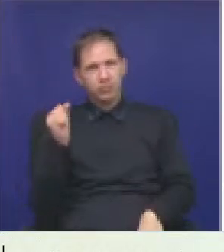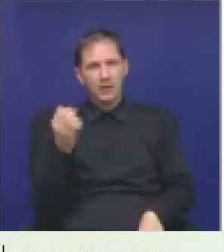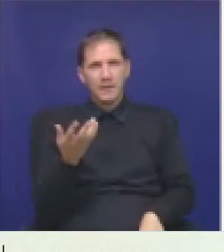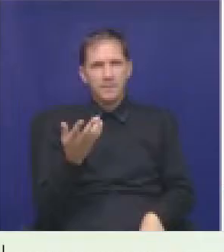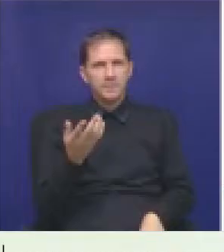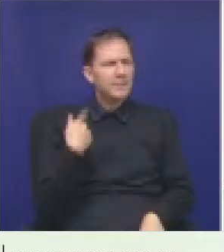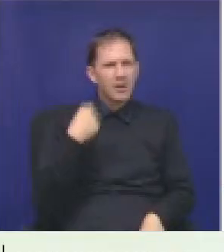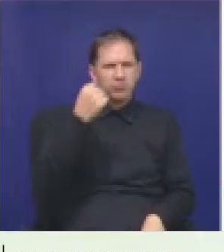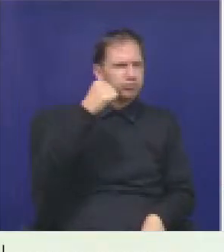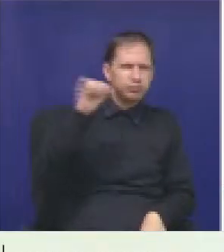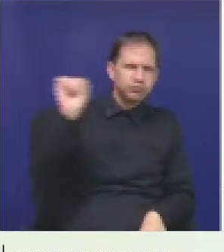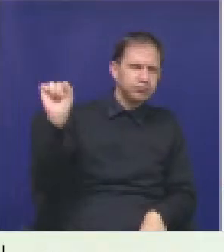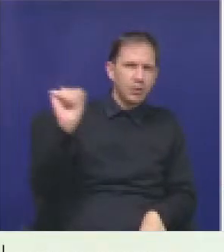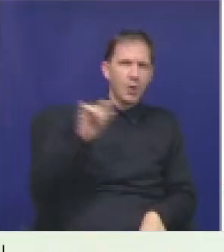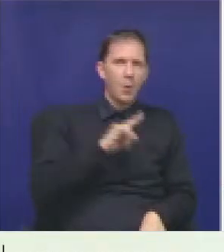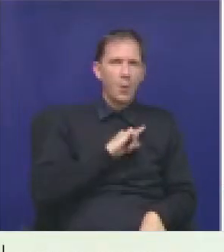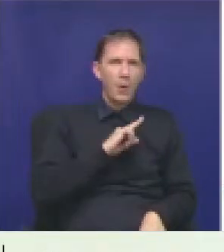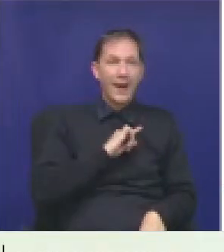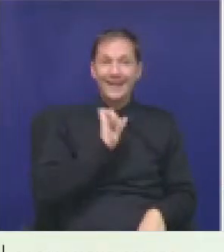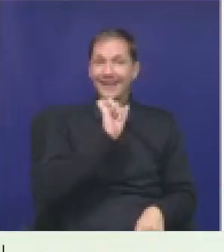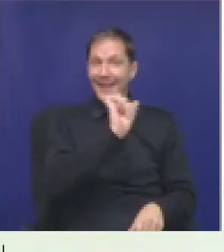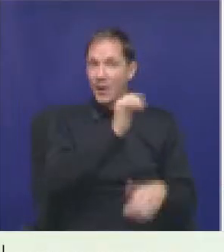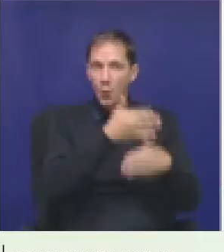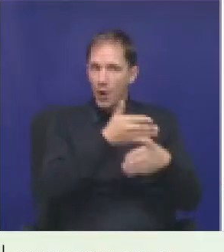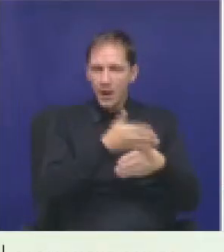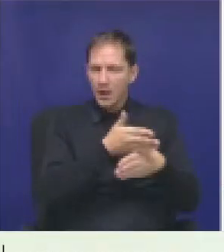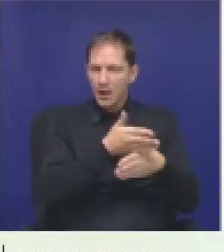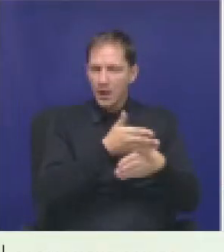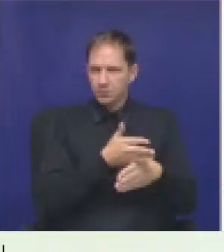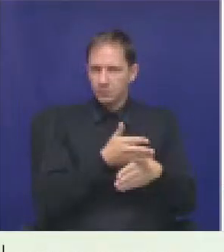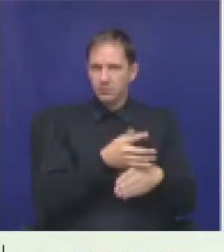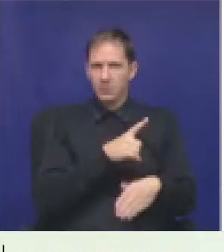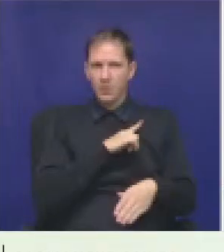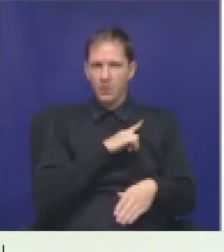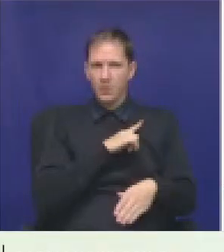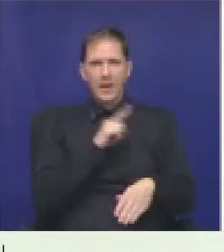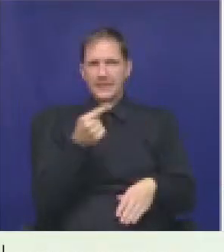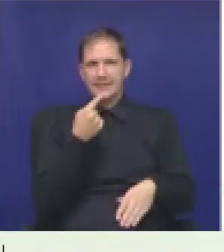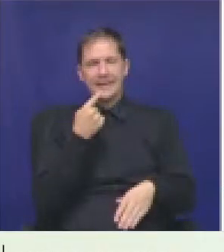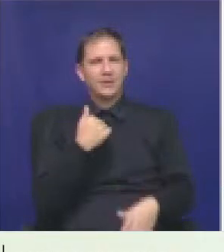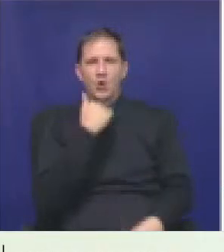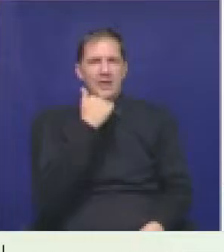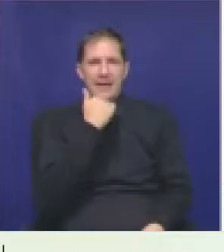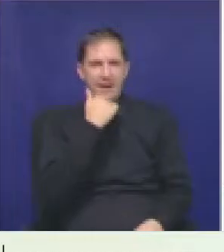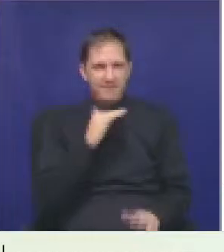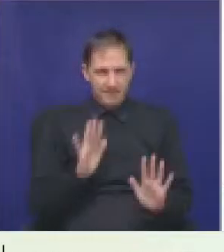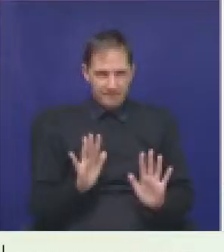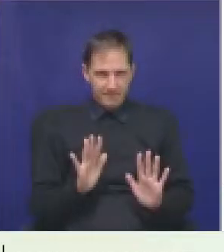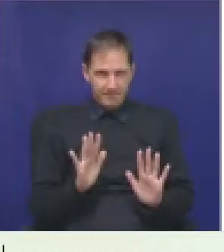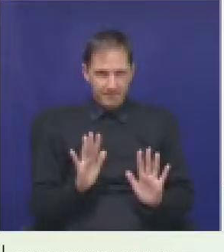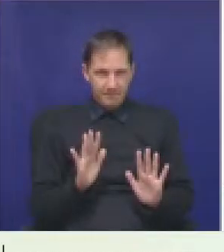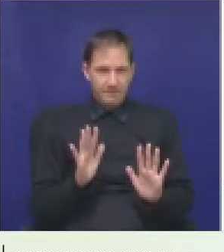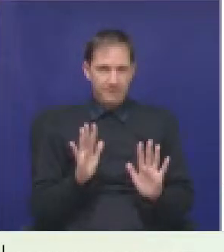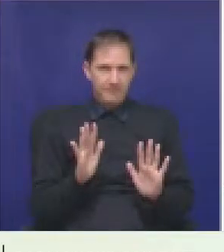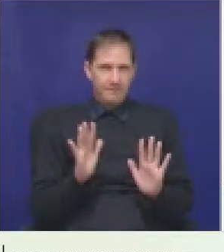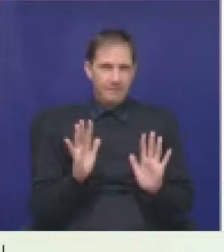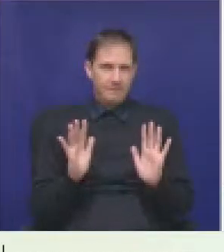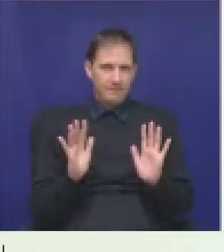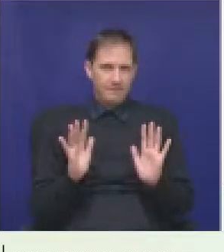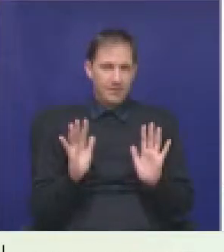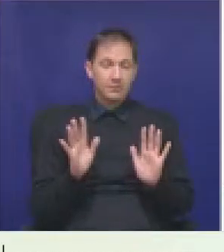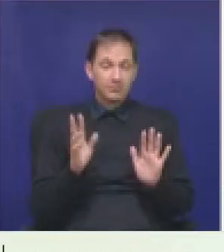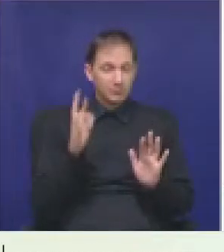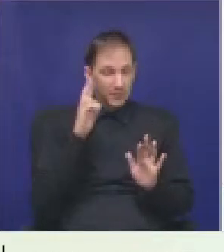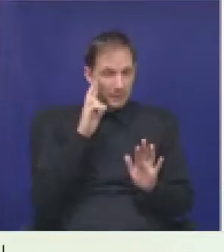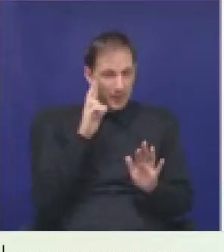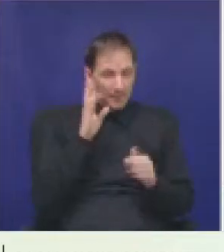are not doing so because of Stats SA's work. They are doing so because they're saying it's not sufficient. And I like to remind